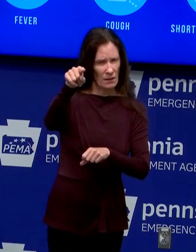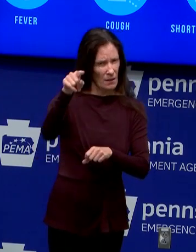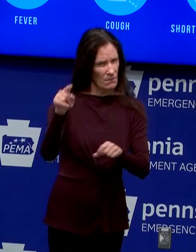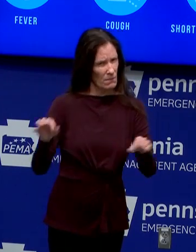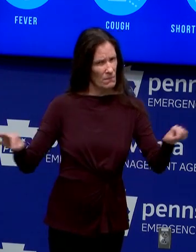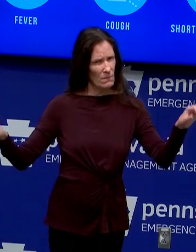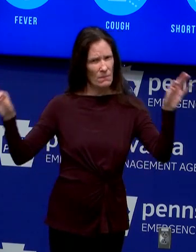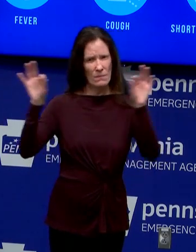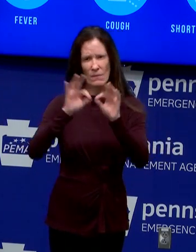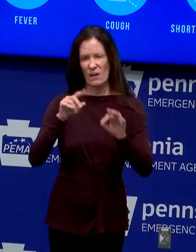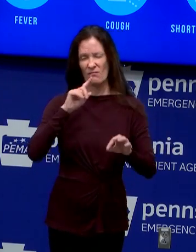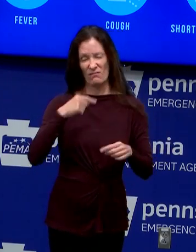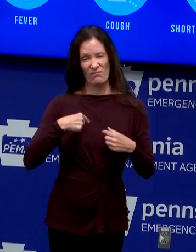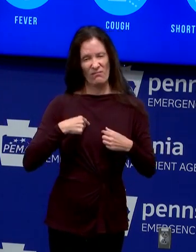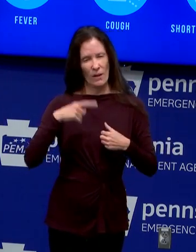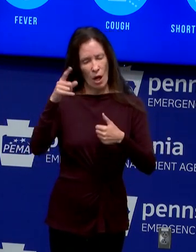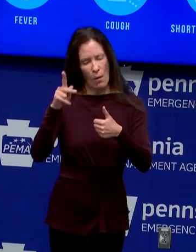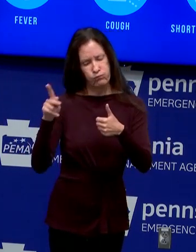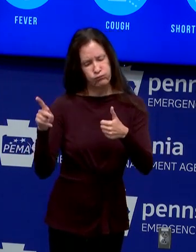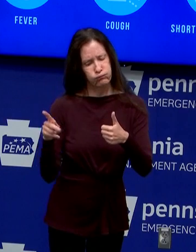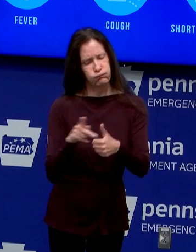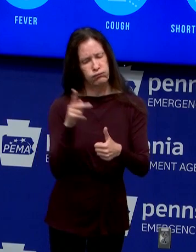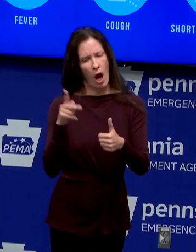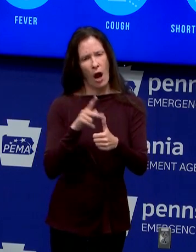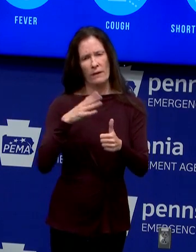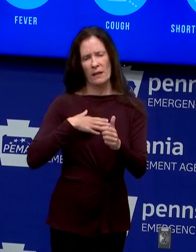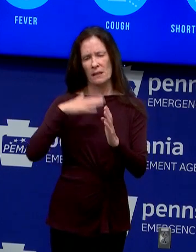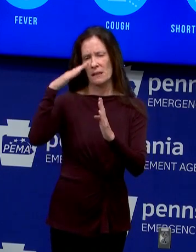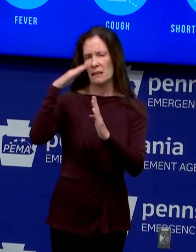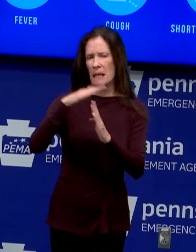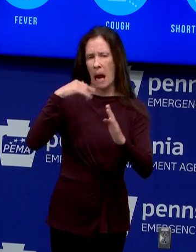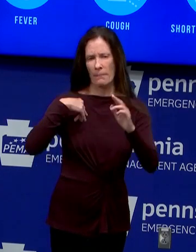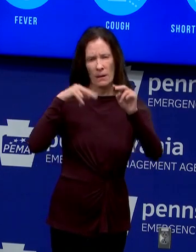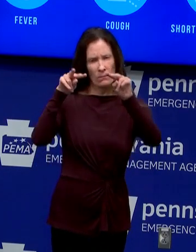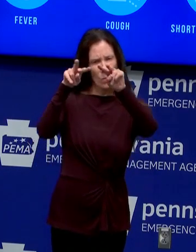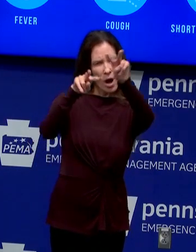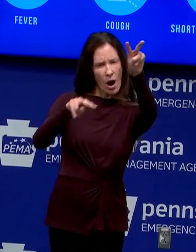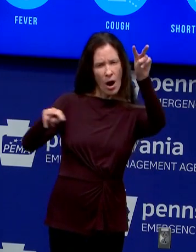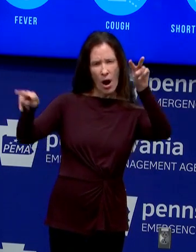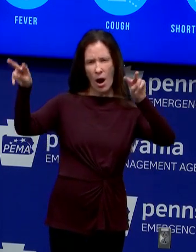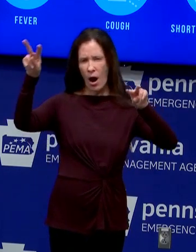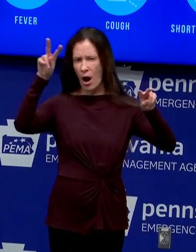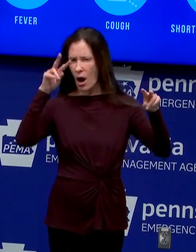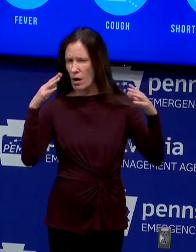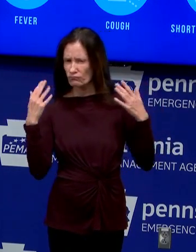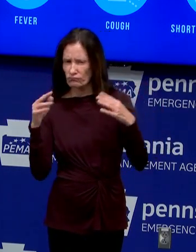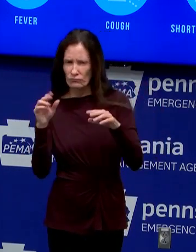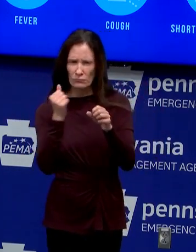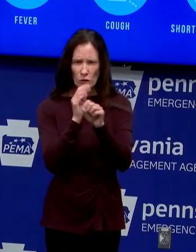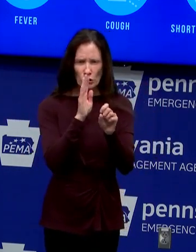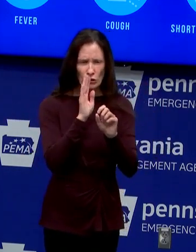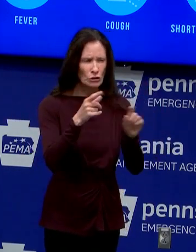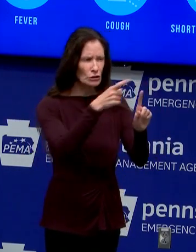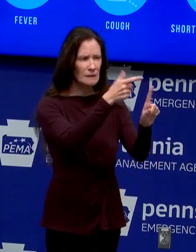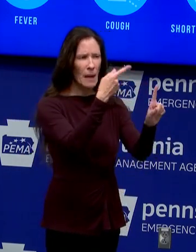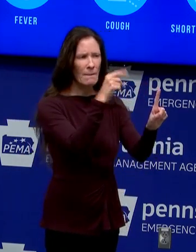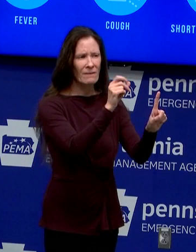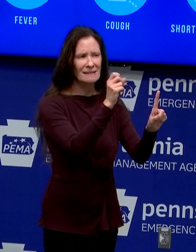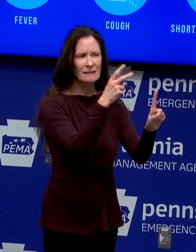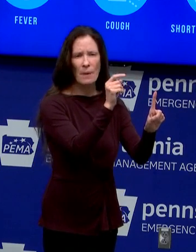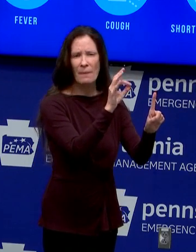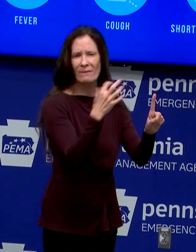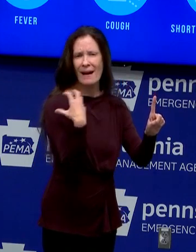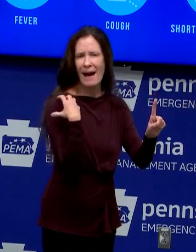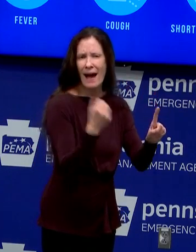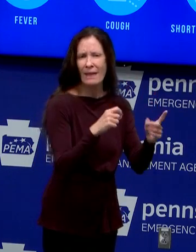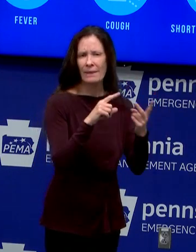top priority. And so we have a collaboration between the Pennsylvania Department of Health as well as PEMA, and as well